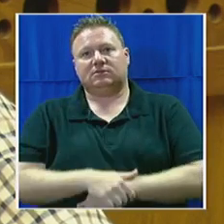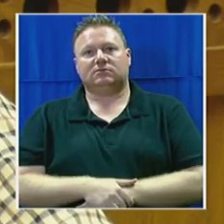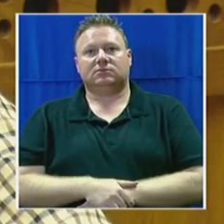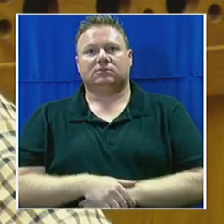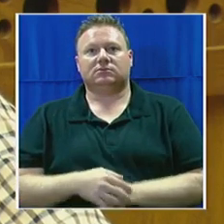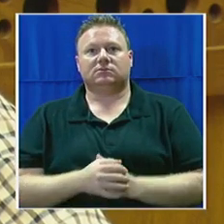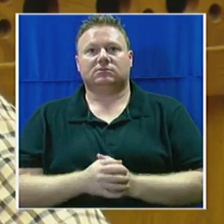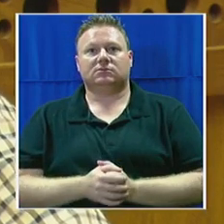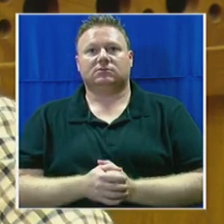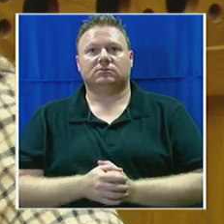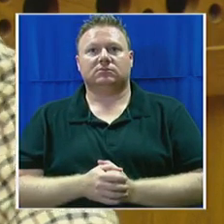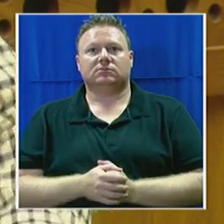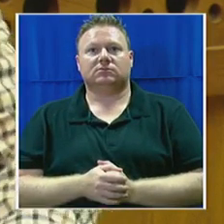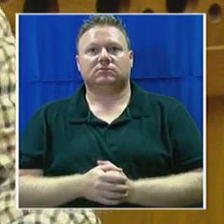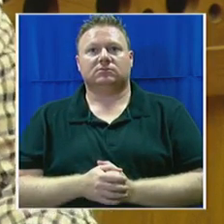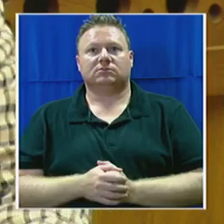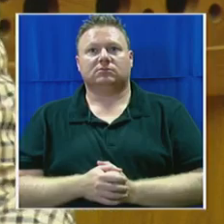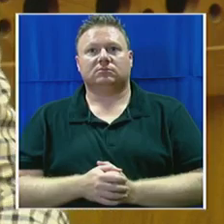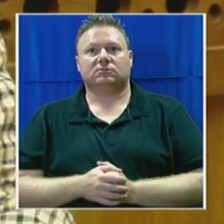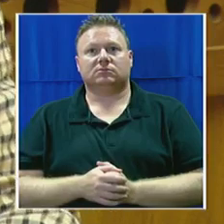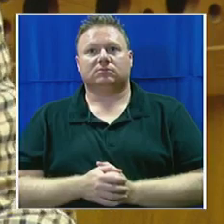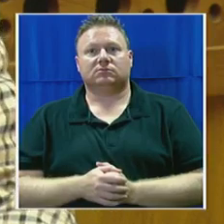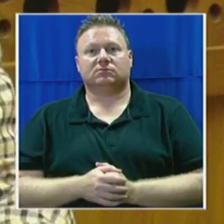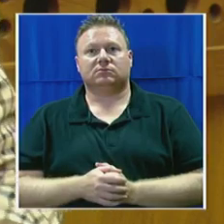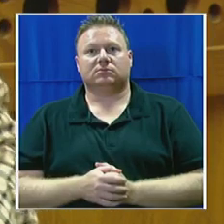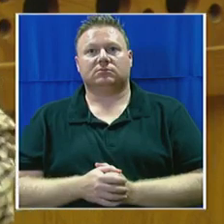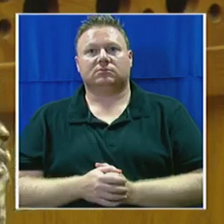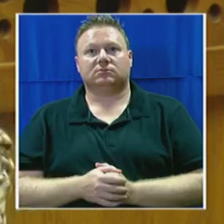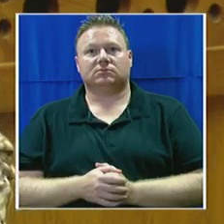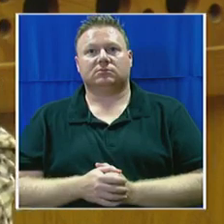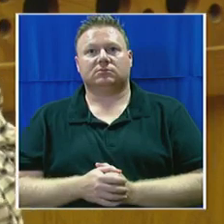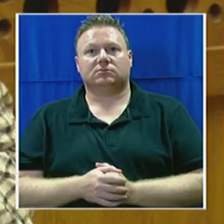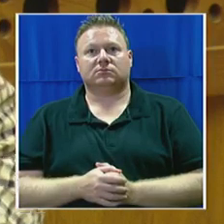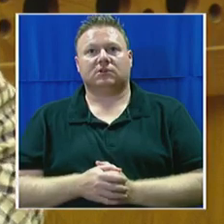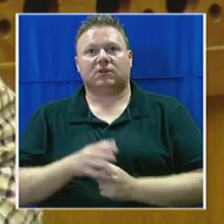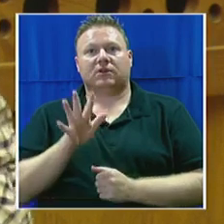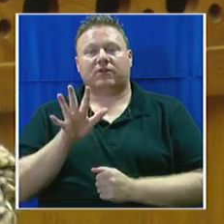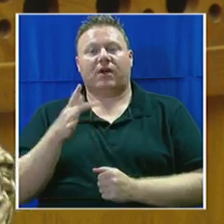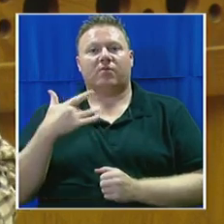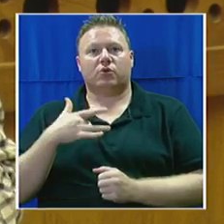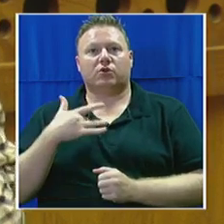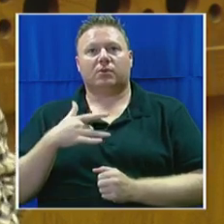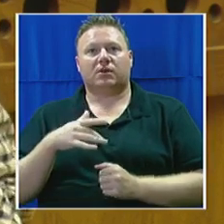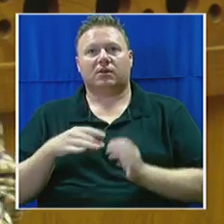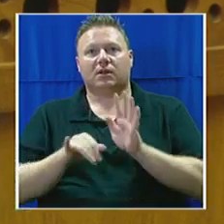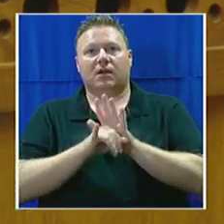Bahlanu-ke omasipala abahlonzwe njengomasipala ababi kakhulu.